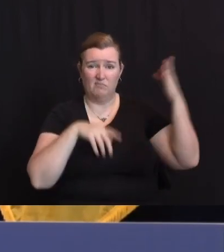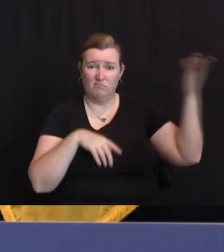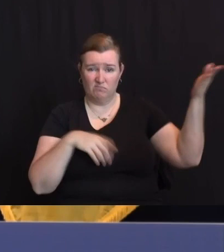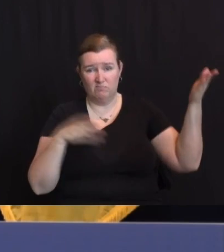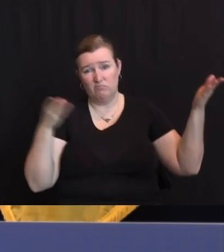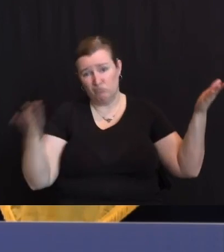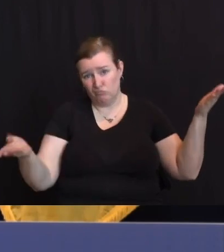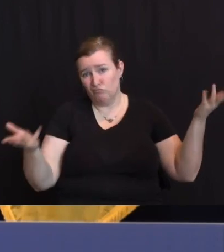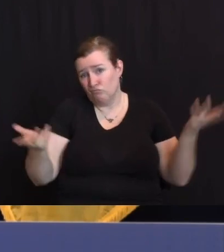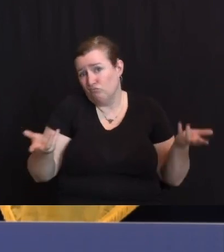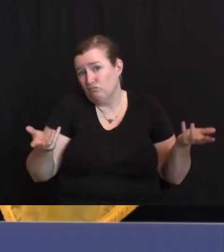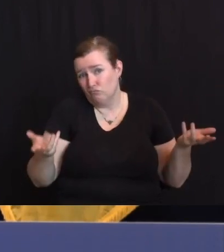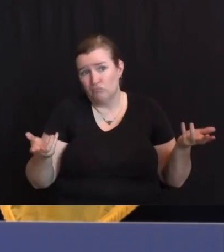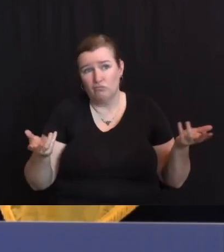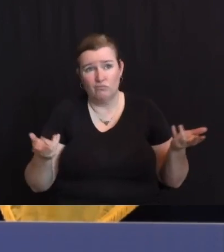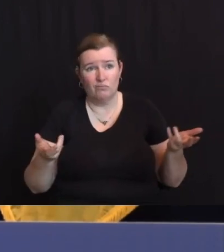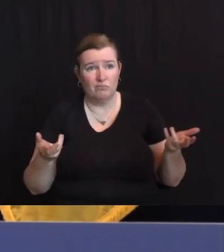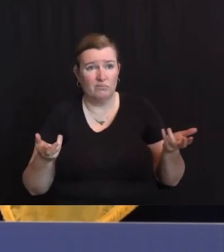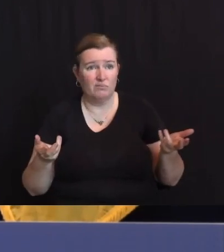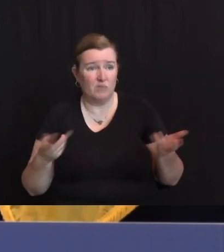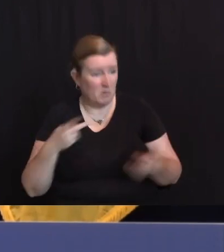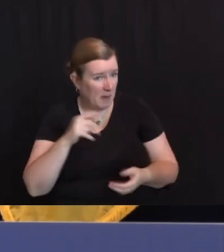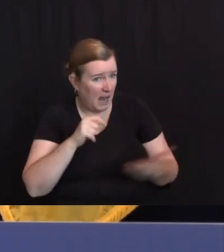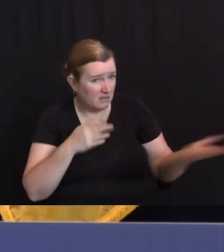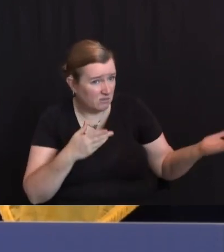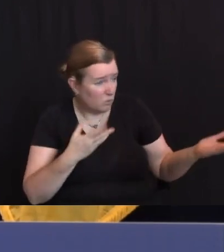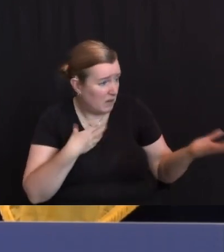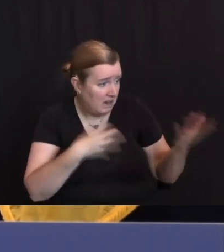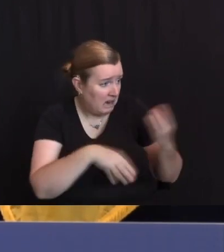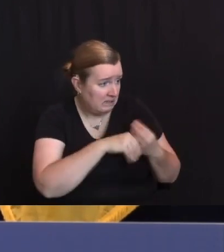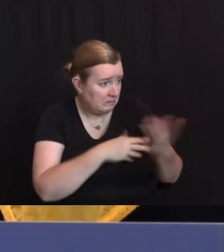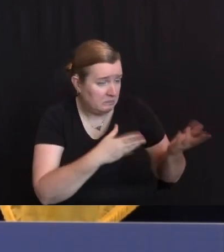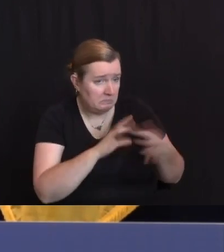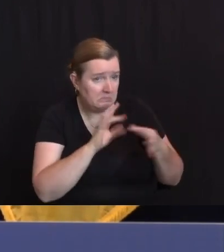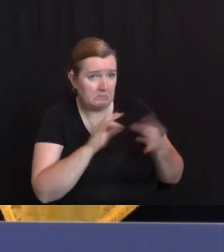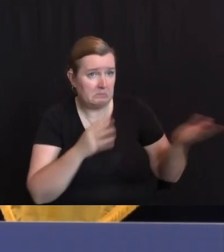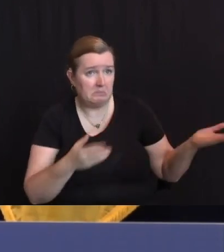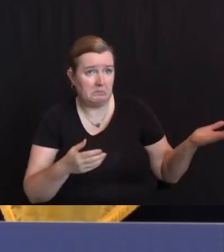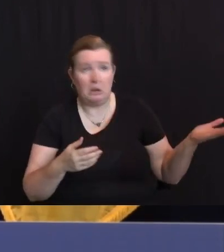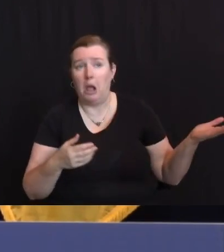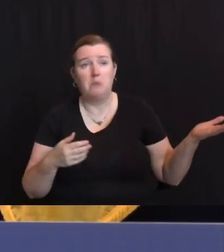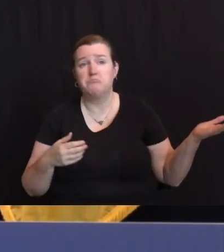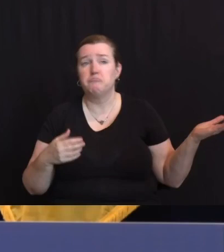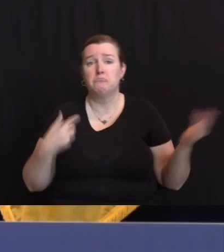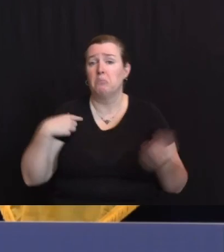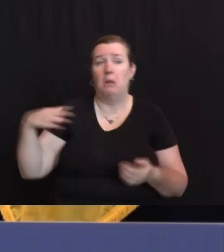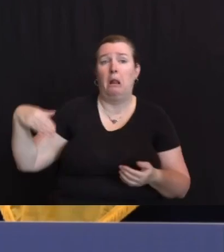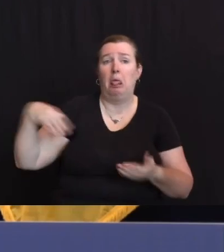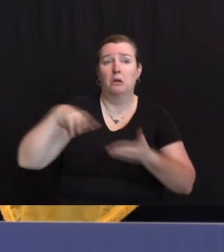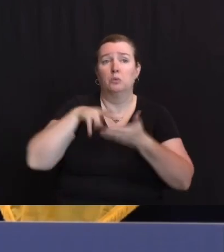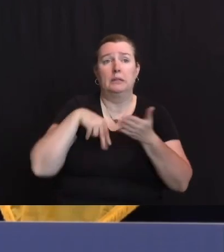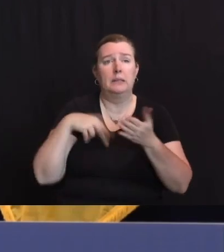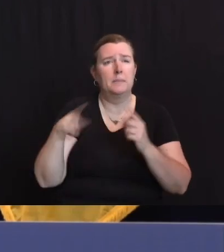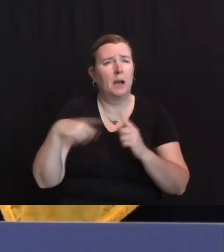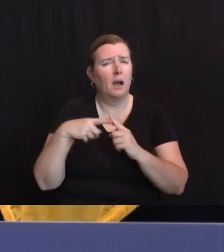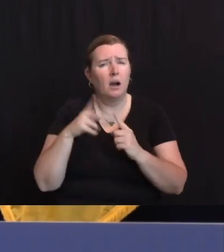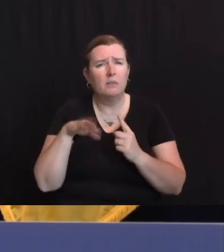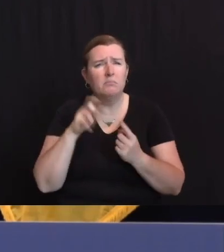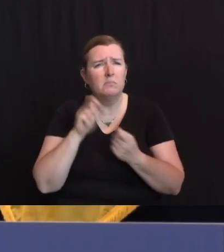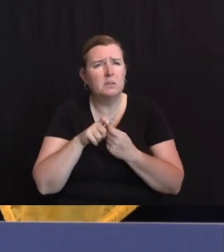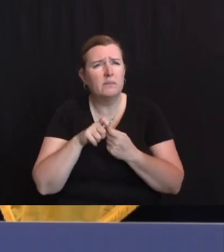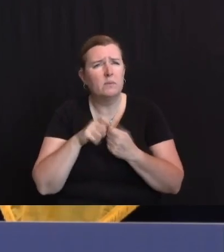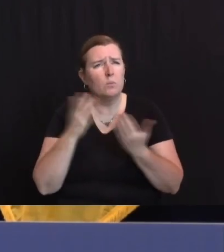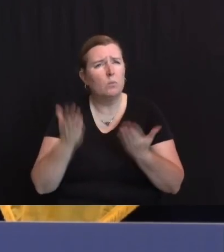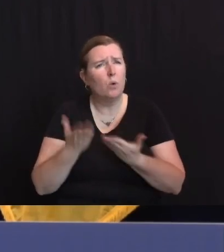that, Matt, anything you want to add to any of that? Okay. I haven't read the specific proposals from the